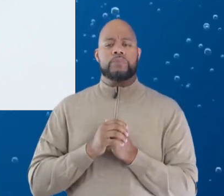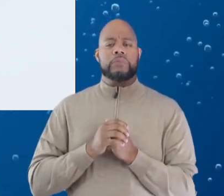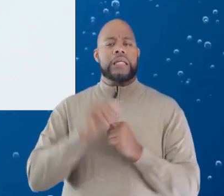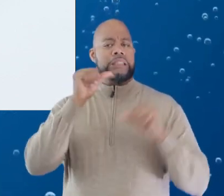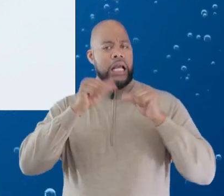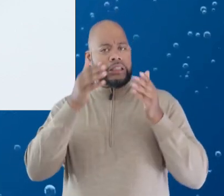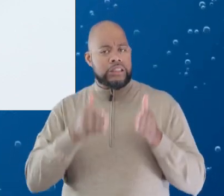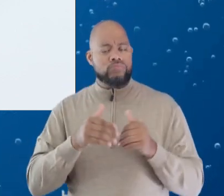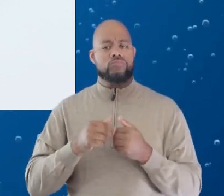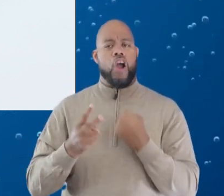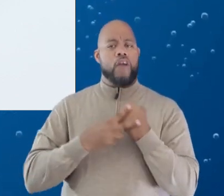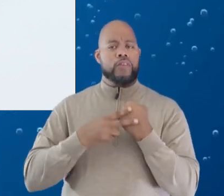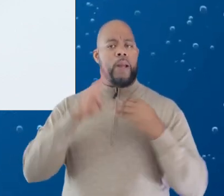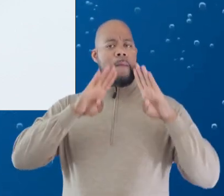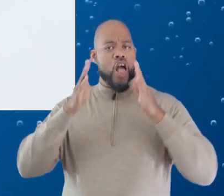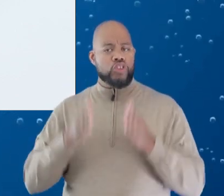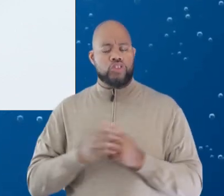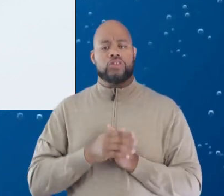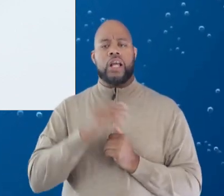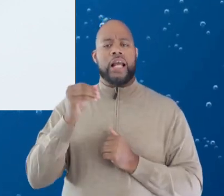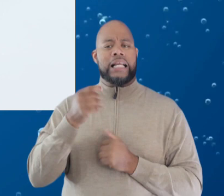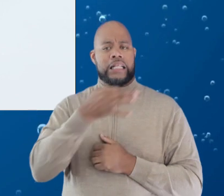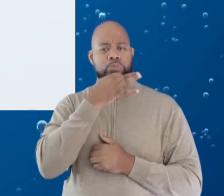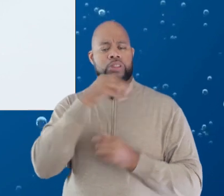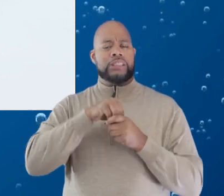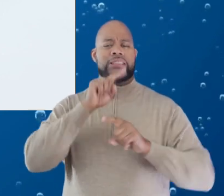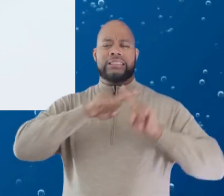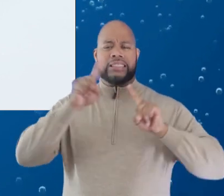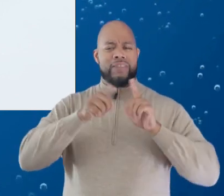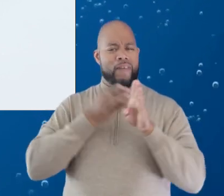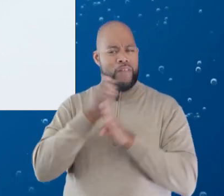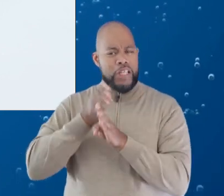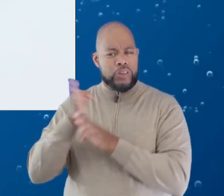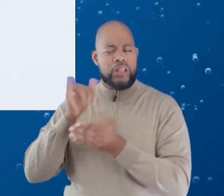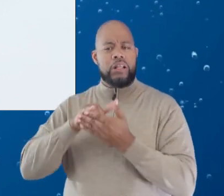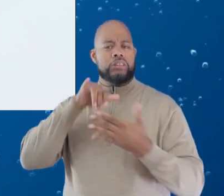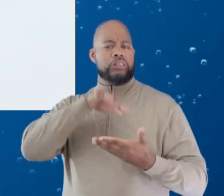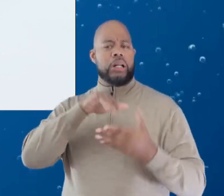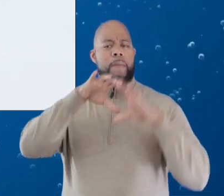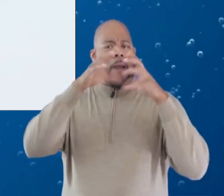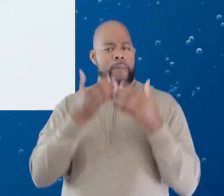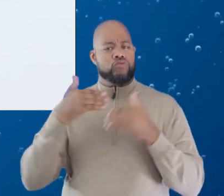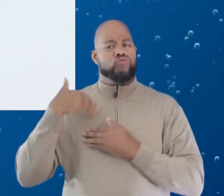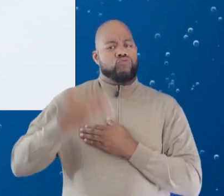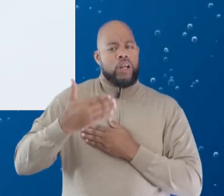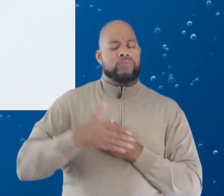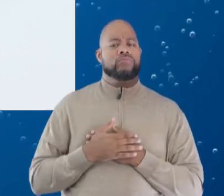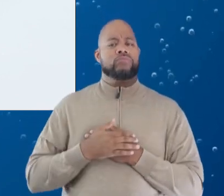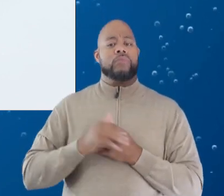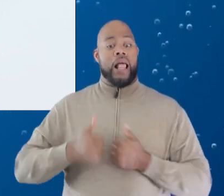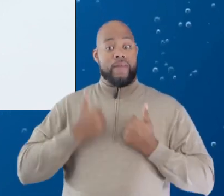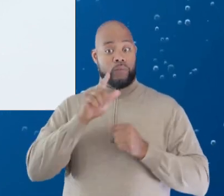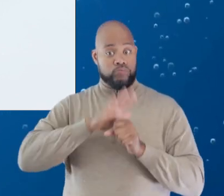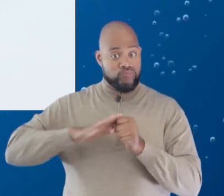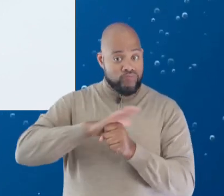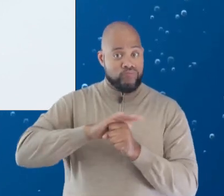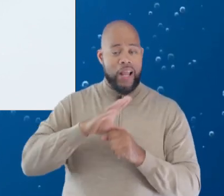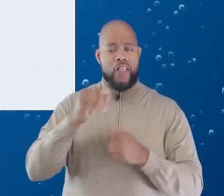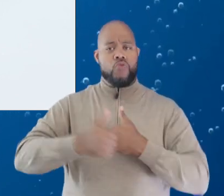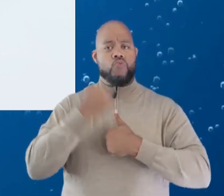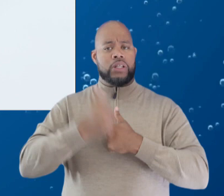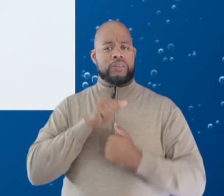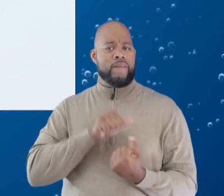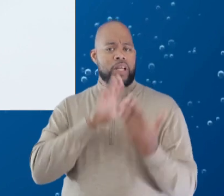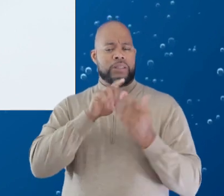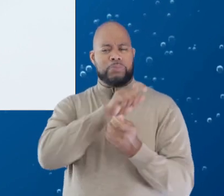include scientists, conservation biologists, and experts in various fields that study population trends, habitat conditions, and